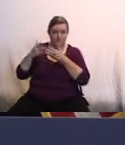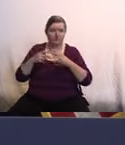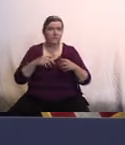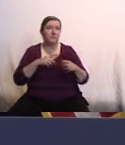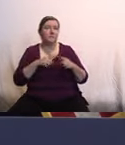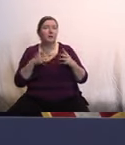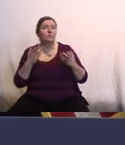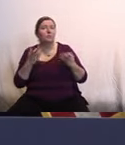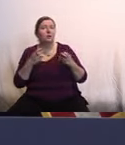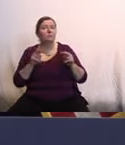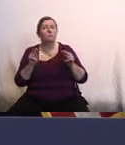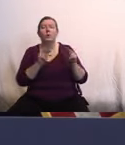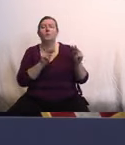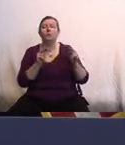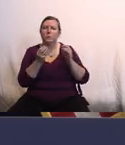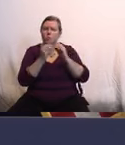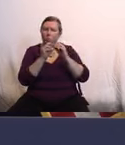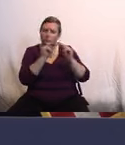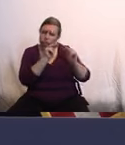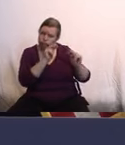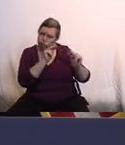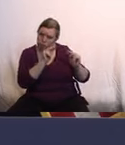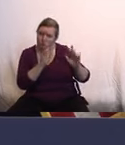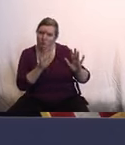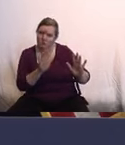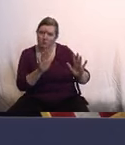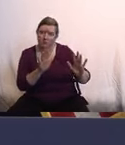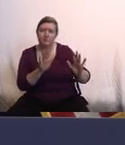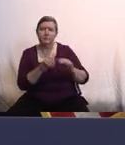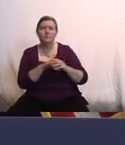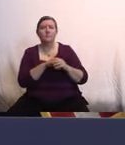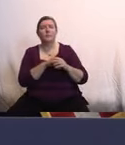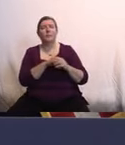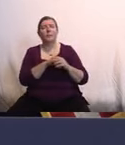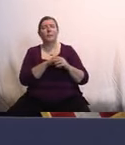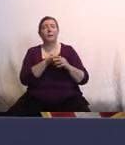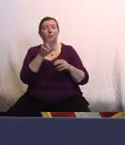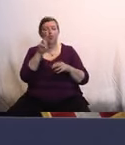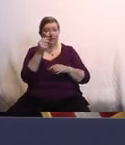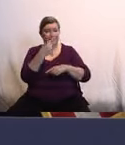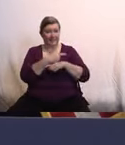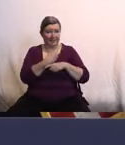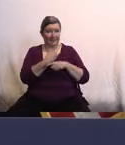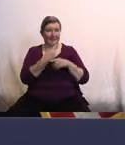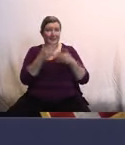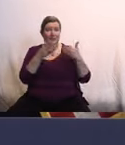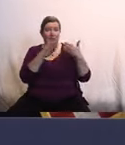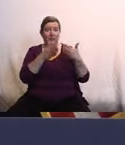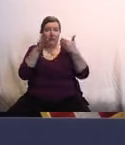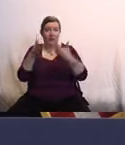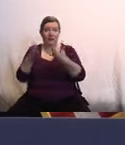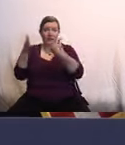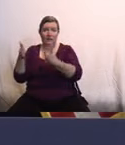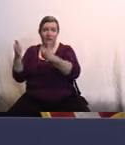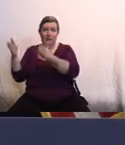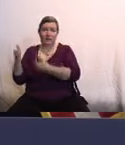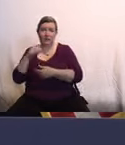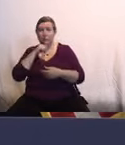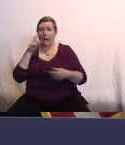So we're going to continually try to meet the moment. One of the benefits of a 30-day window is you don't have to make decisions with, say,